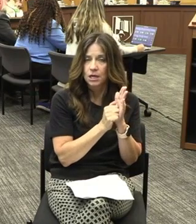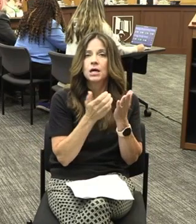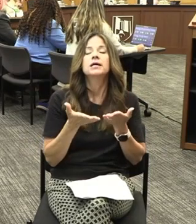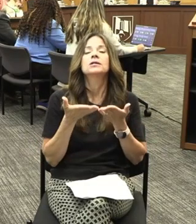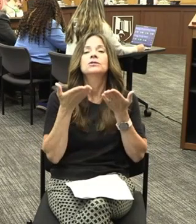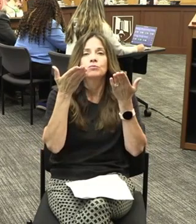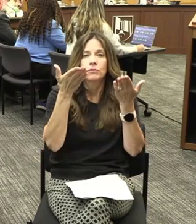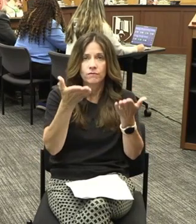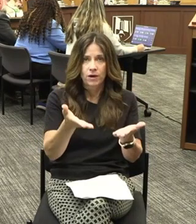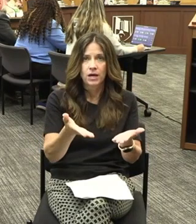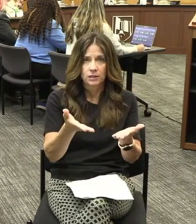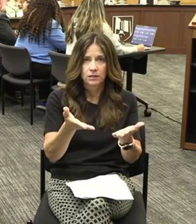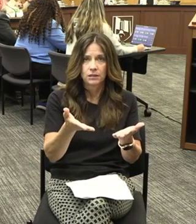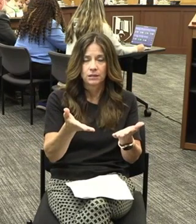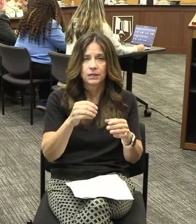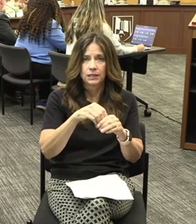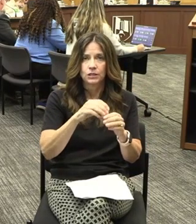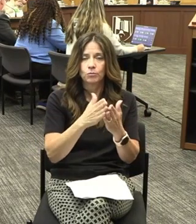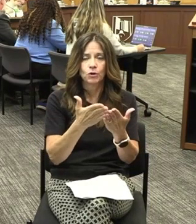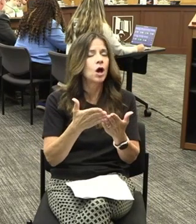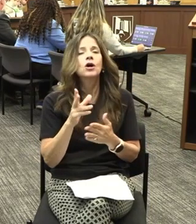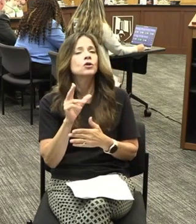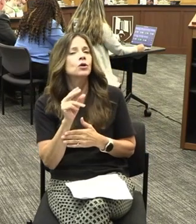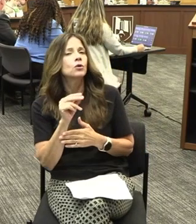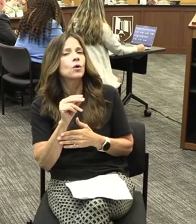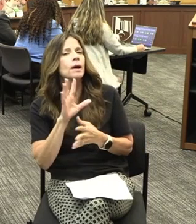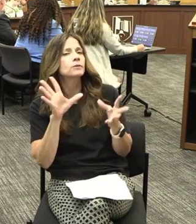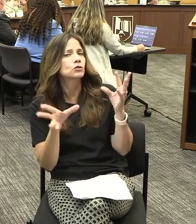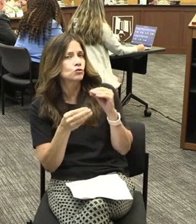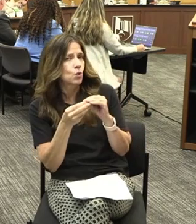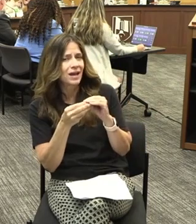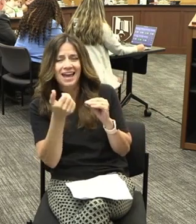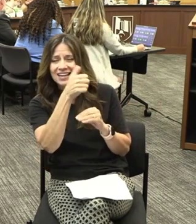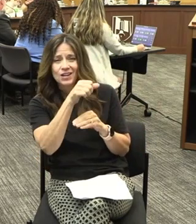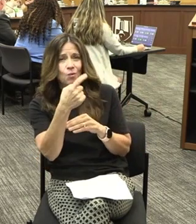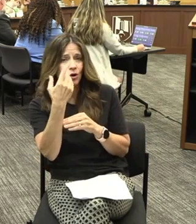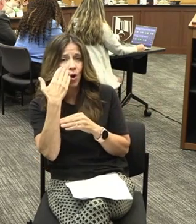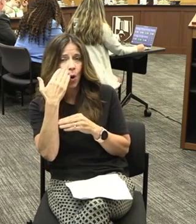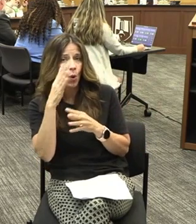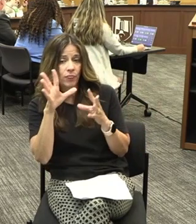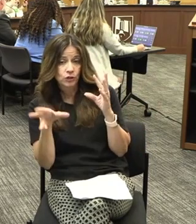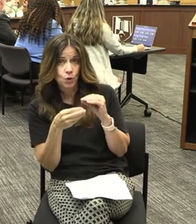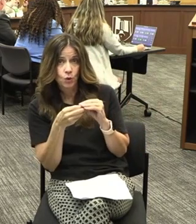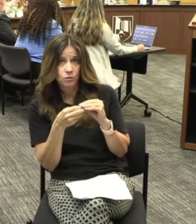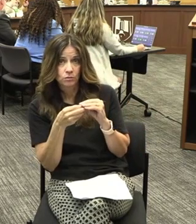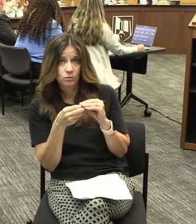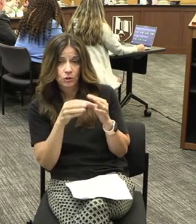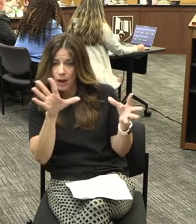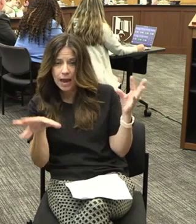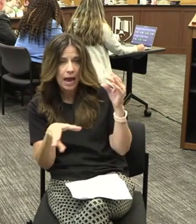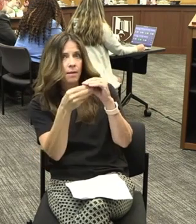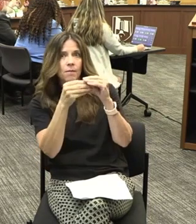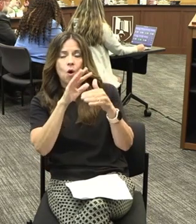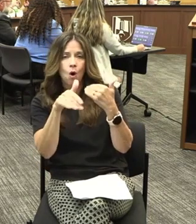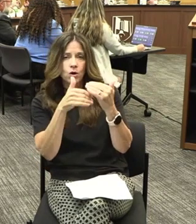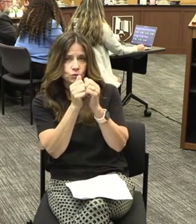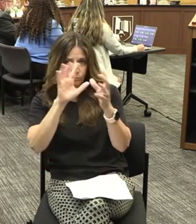provided in I see. your I book saw here. that, but I'm just Yeah. asking the total so everybody knows what the total, because you add them all together, right?